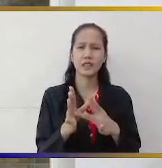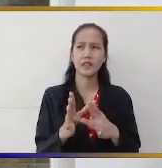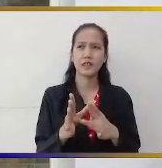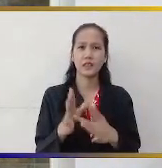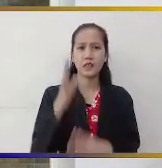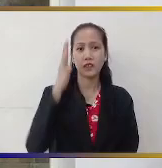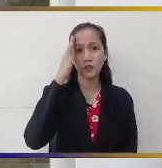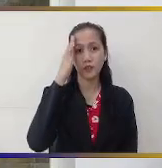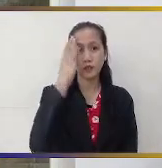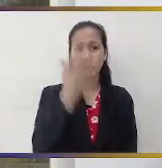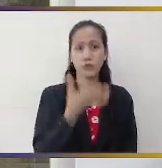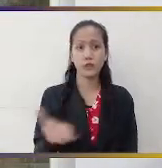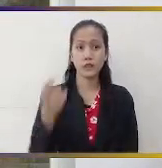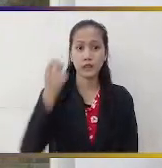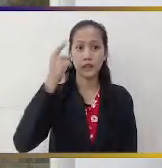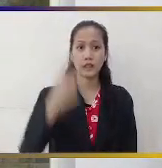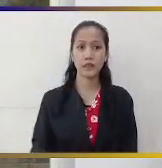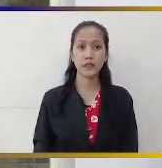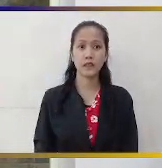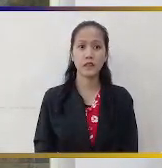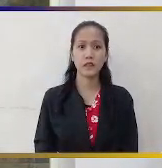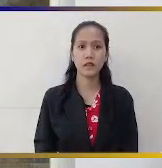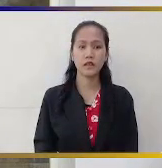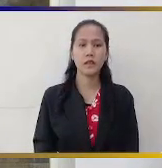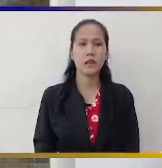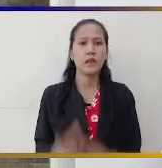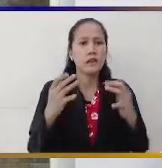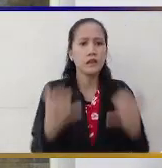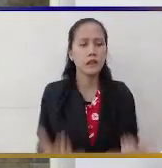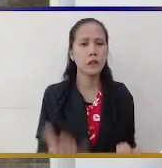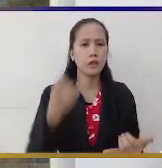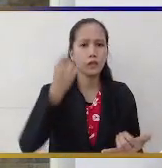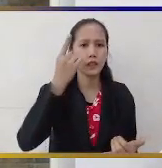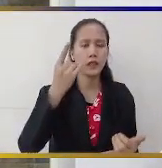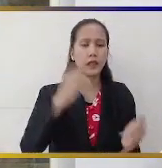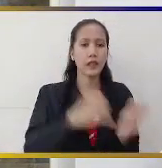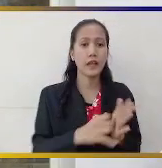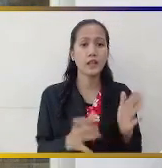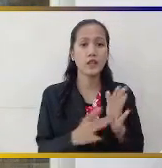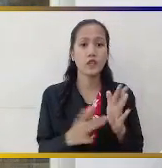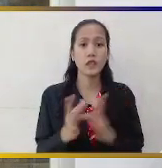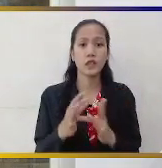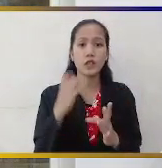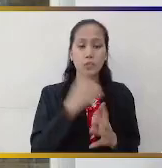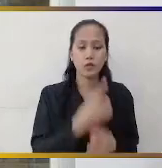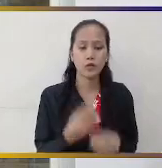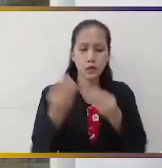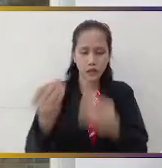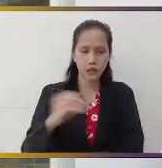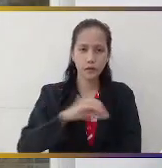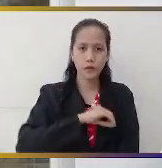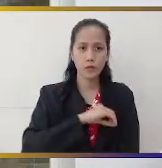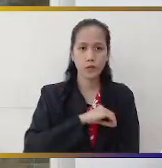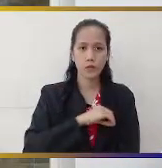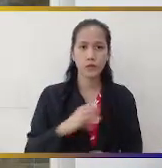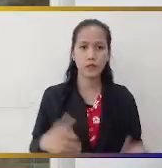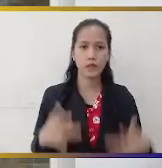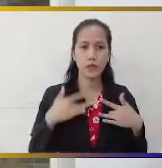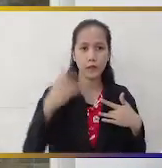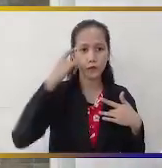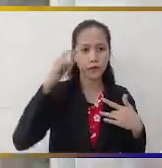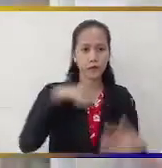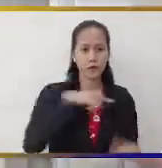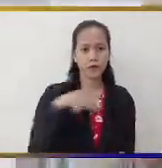why? When you put that money in the pulpit, in the plate, it's not over. You're looking at that